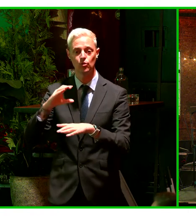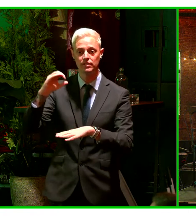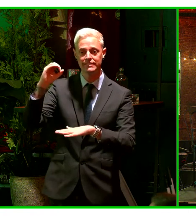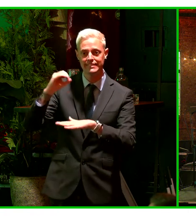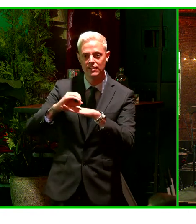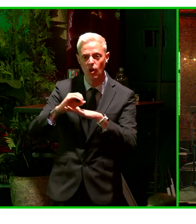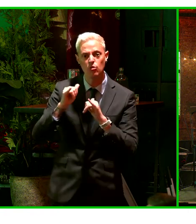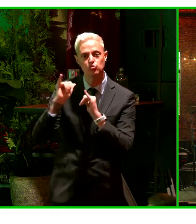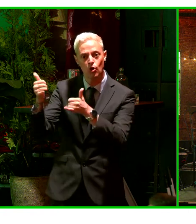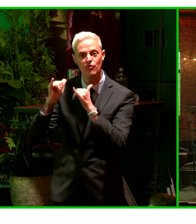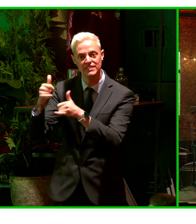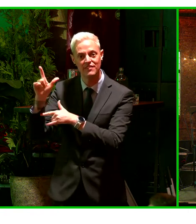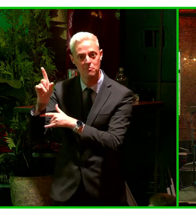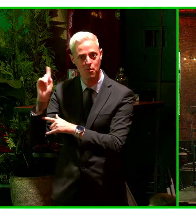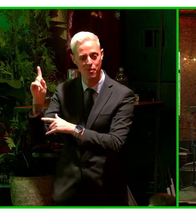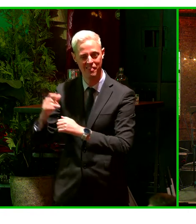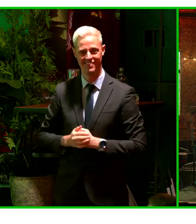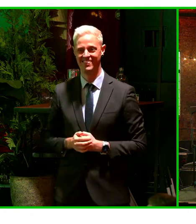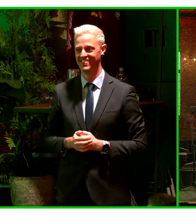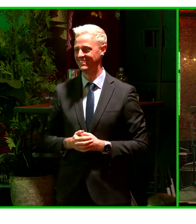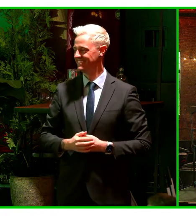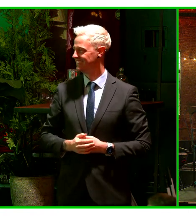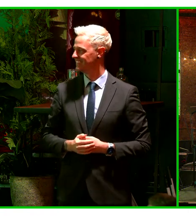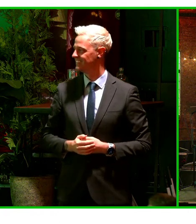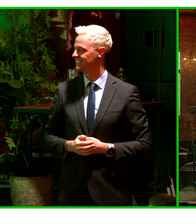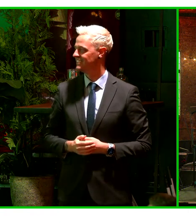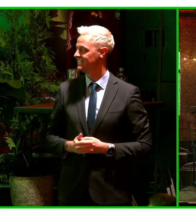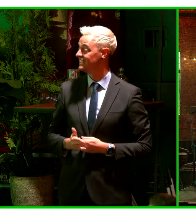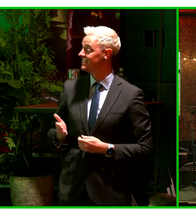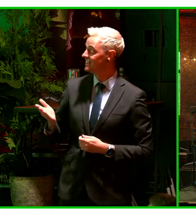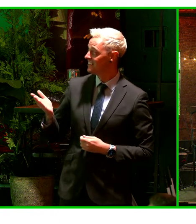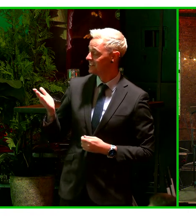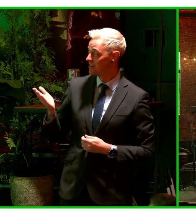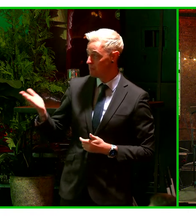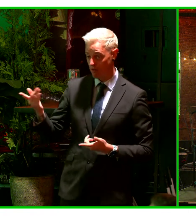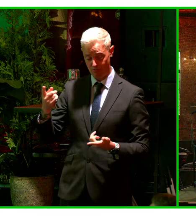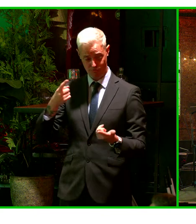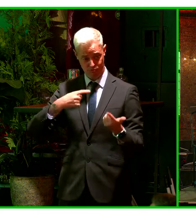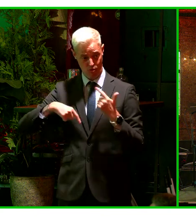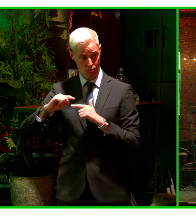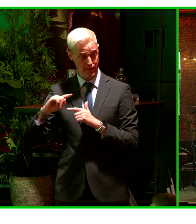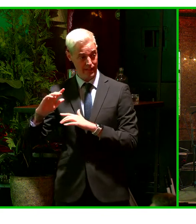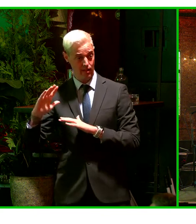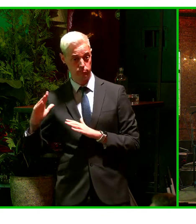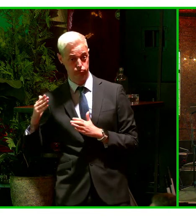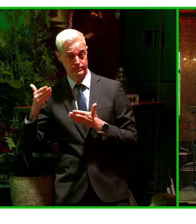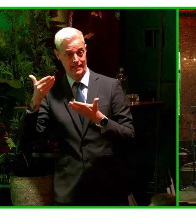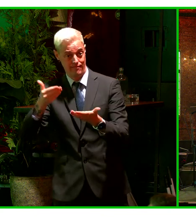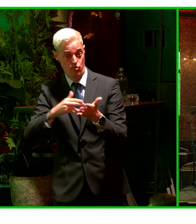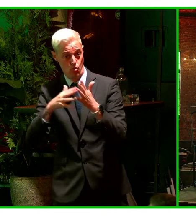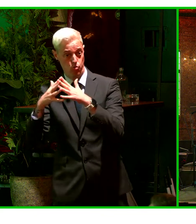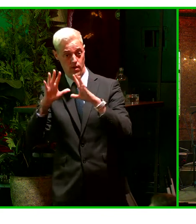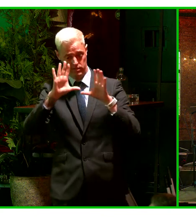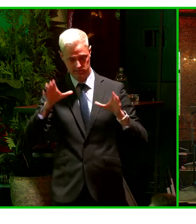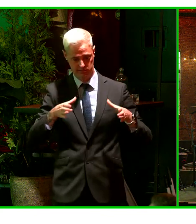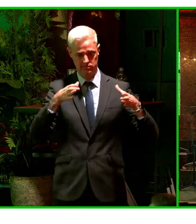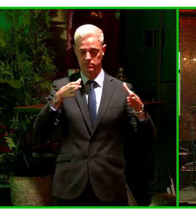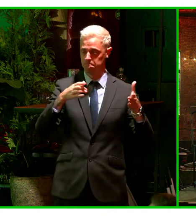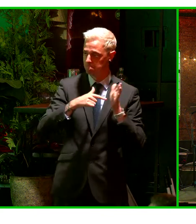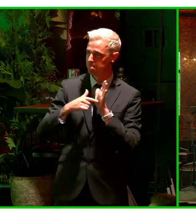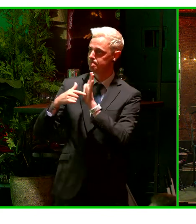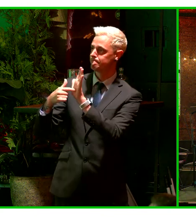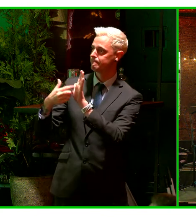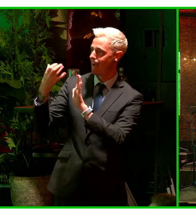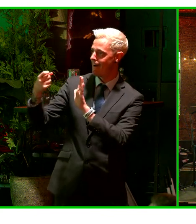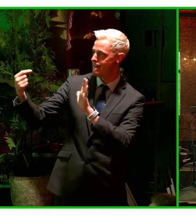For me, I'm really optimistic about what we will present on behalf of the North West. I'm slightly pessimistic